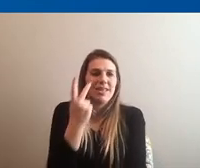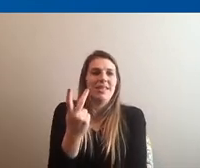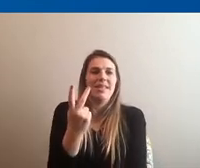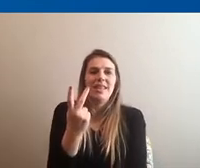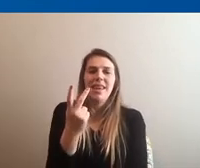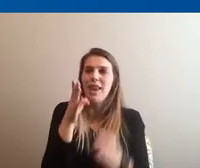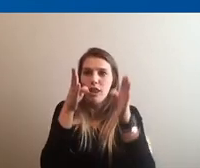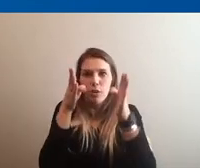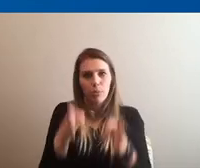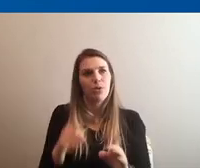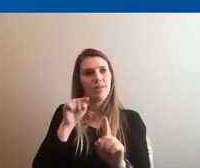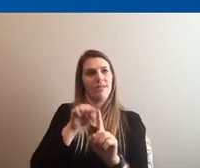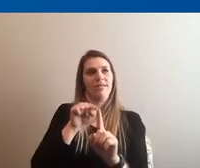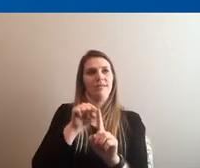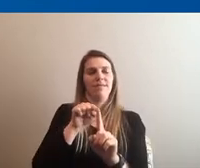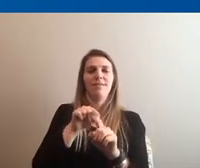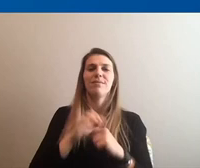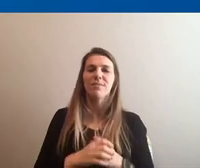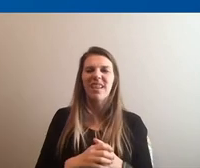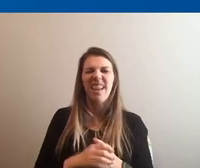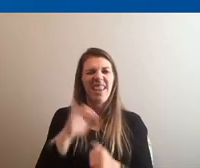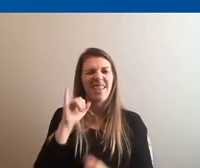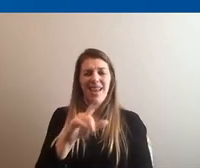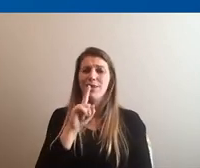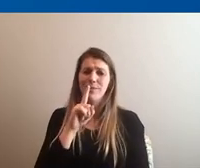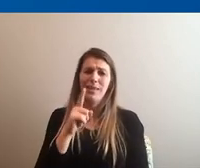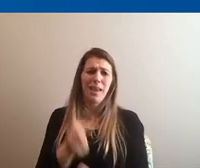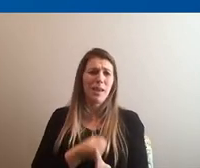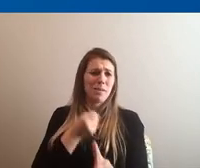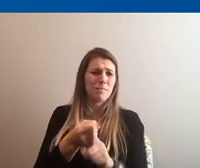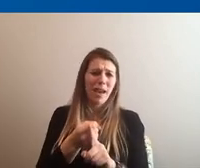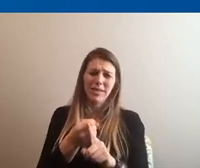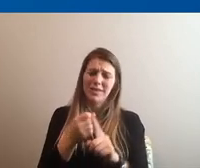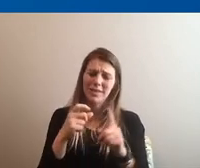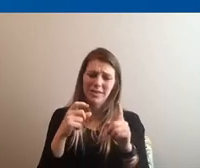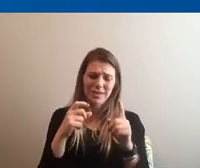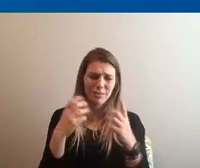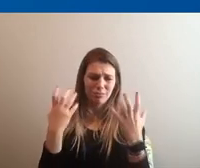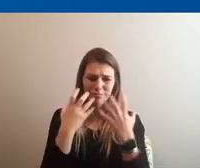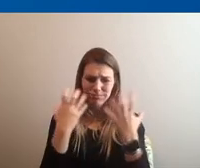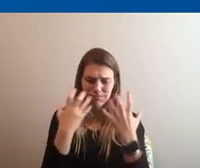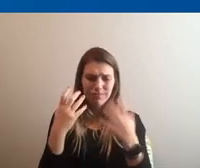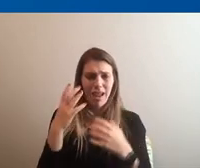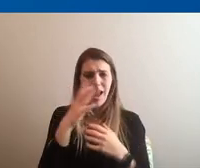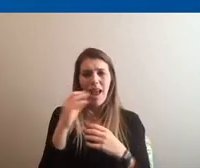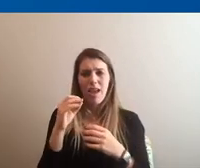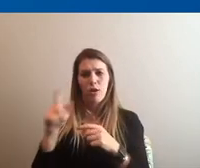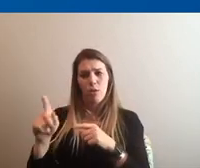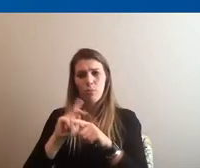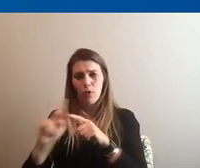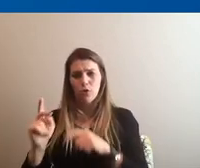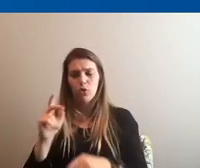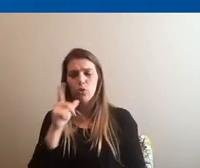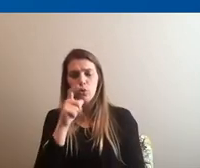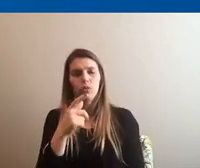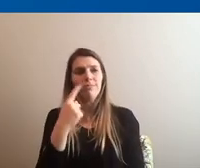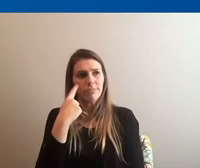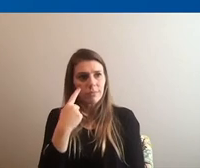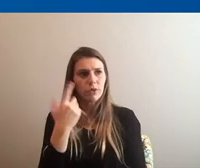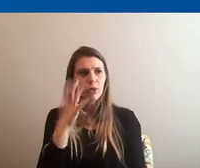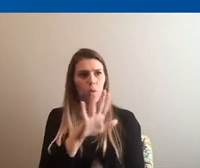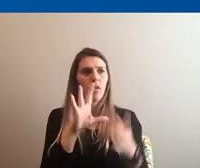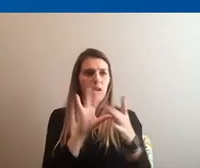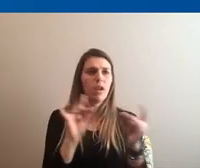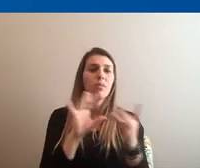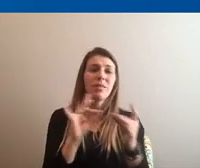to see the person. These are powerful words echoed by professionals who have heard your voice. And